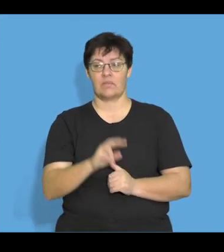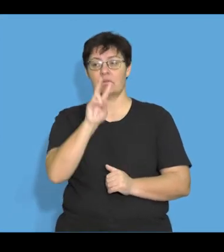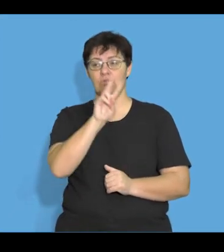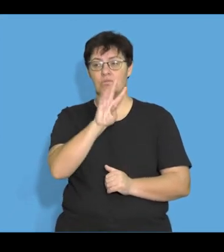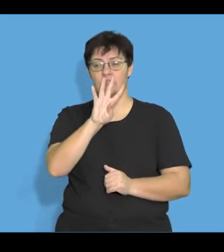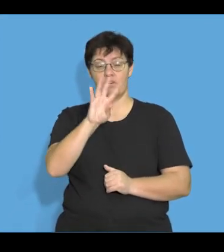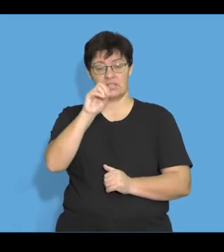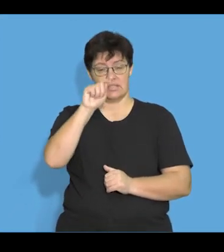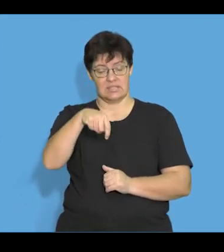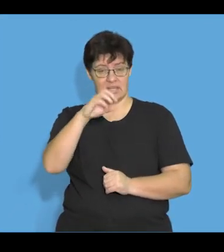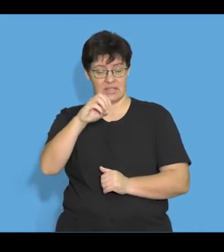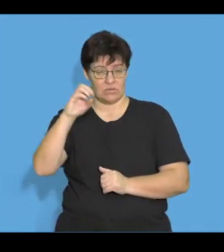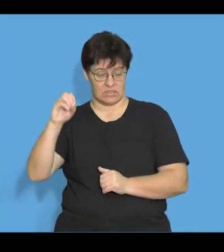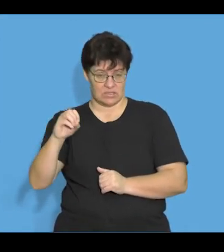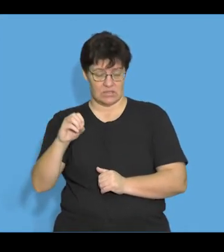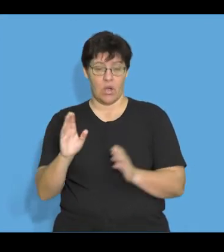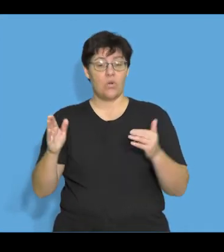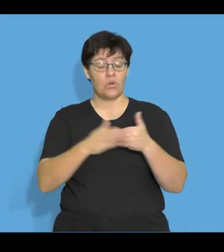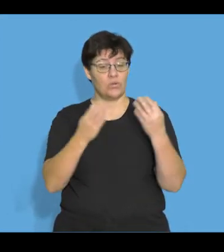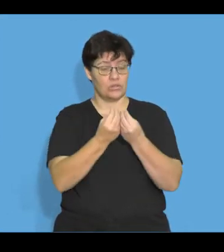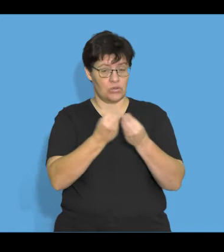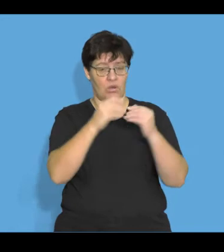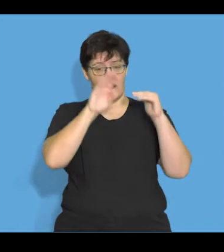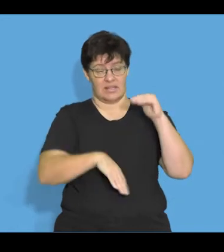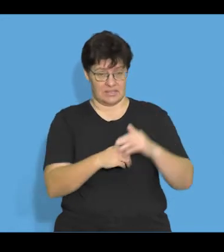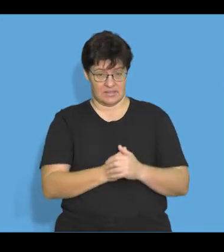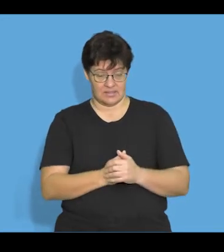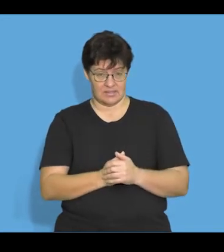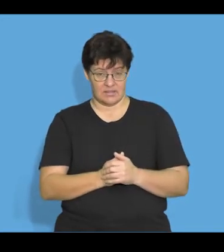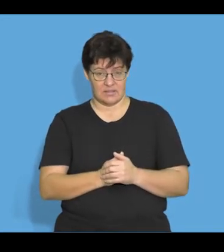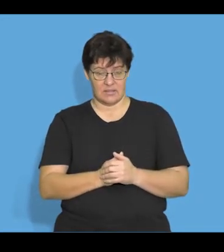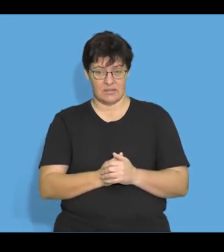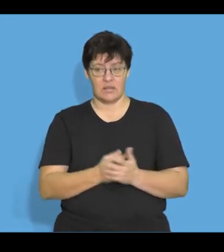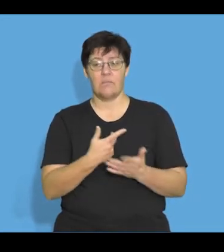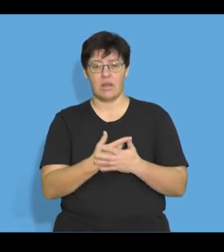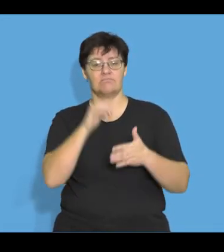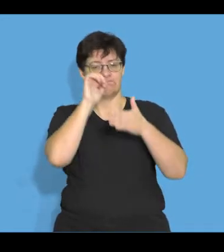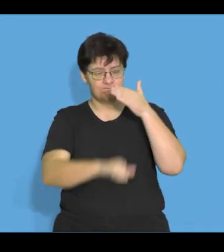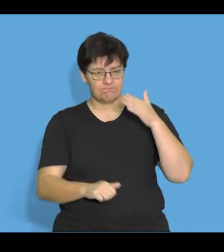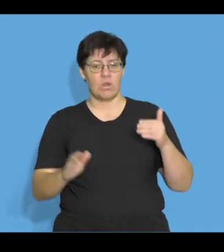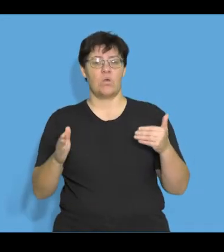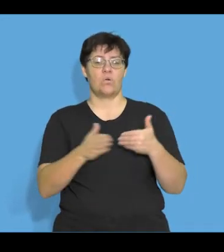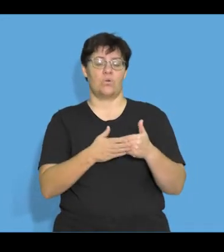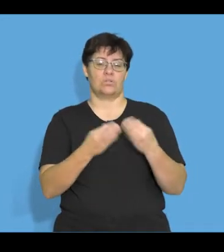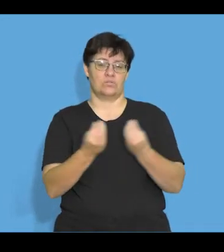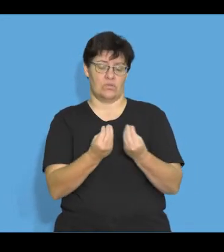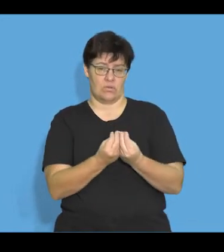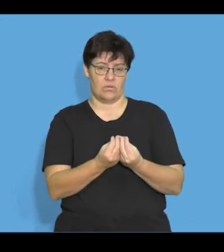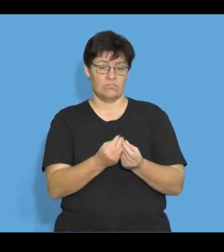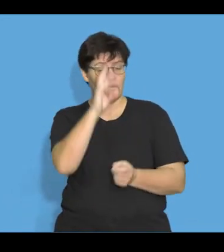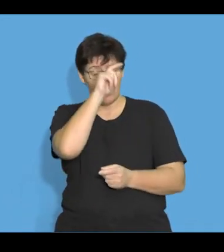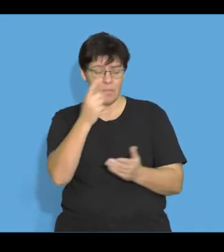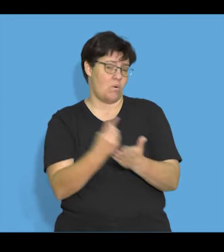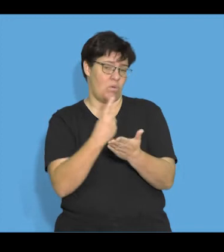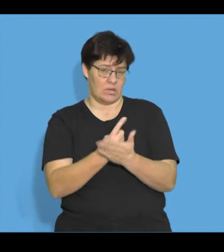240,000 less your closing stock. That means do the operation of subtracting your closing stock. Always remember this